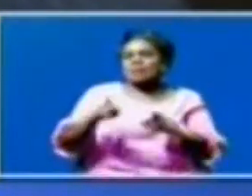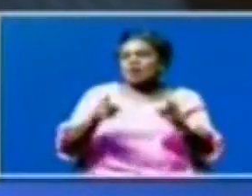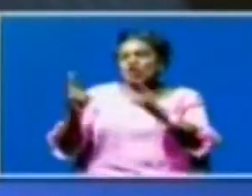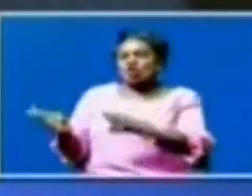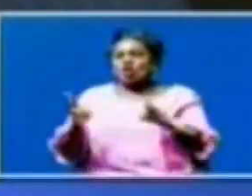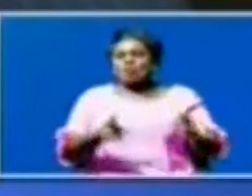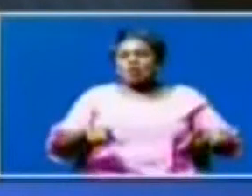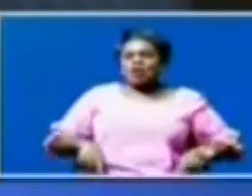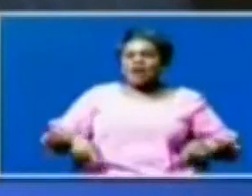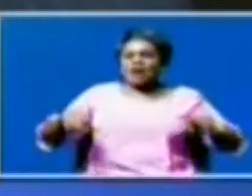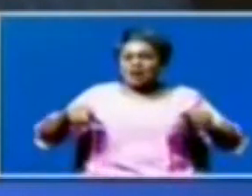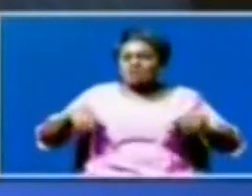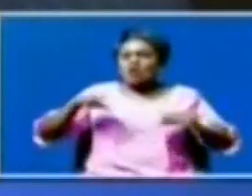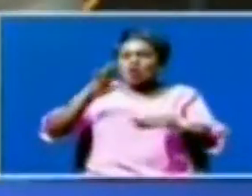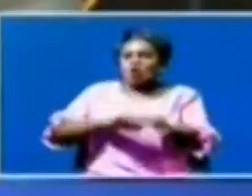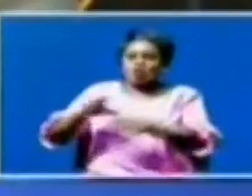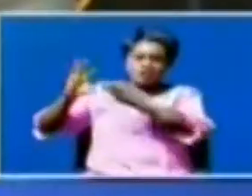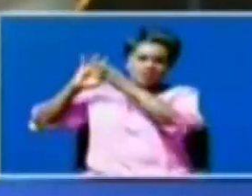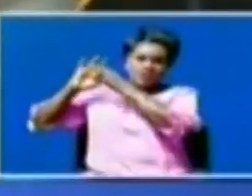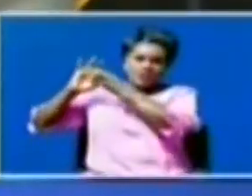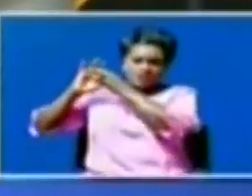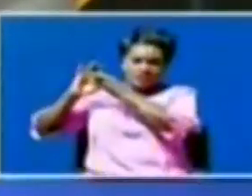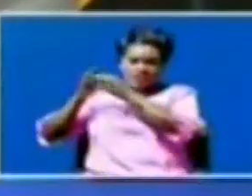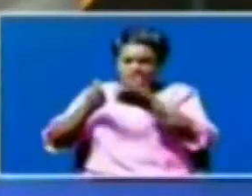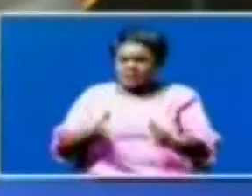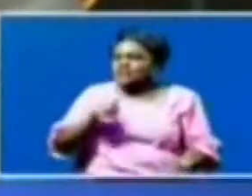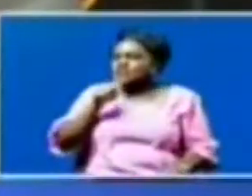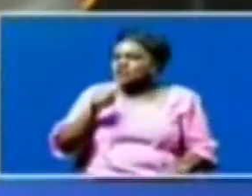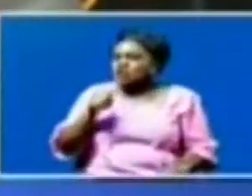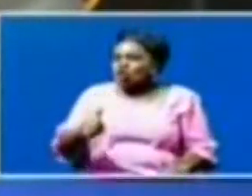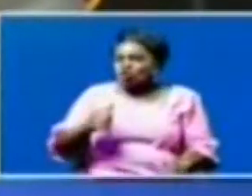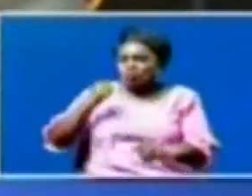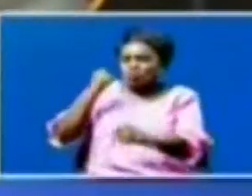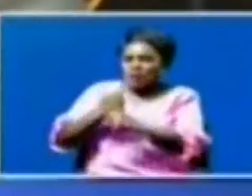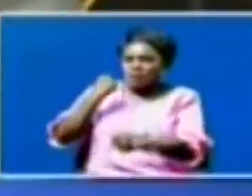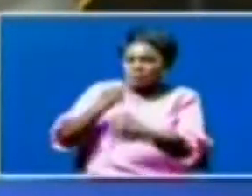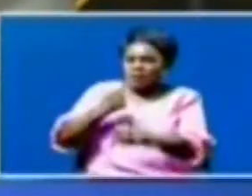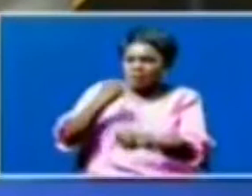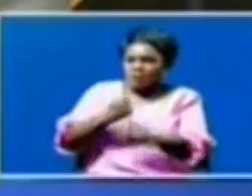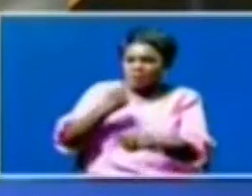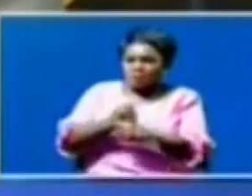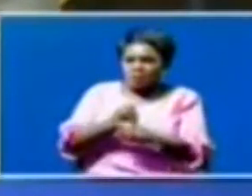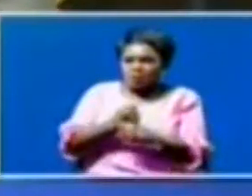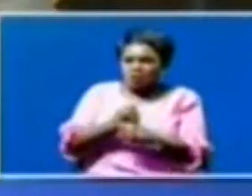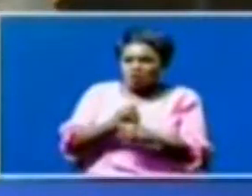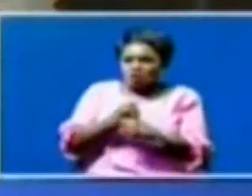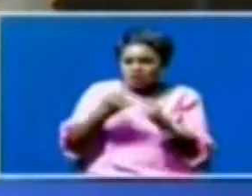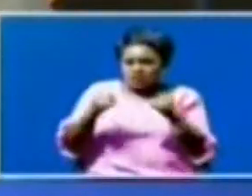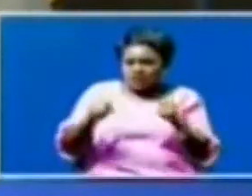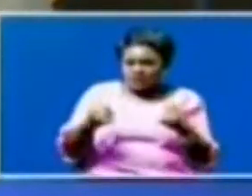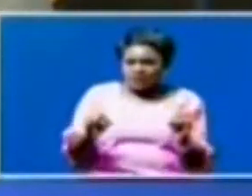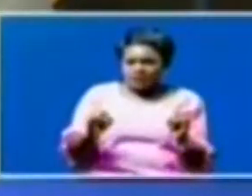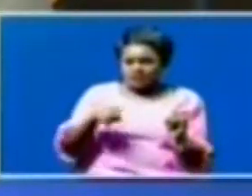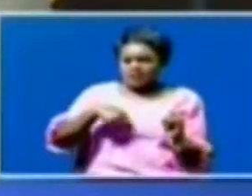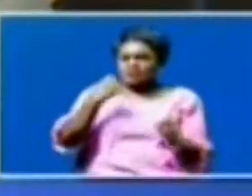life in terms of our culture. This is not a crackdown, or this is not an effort that we are